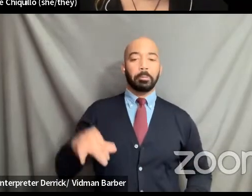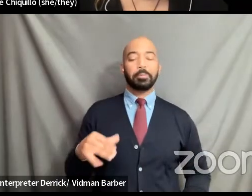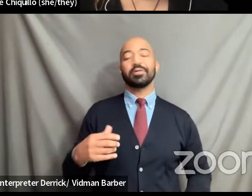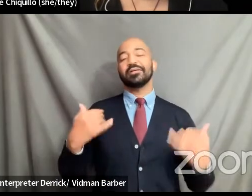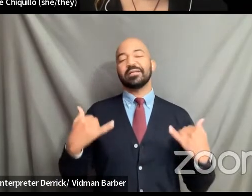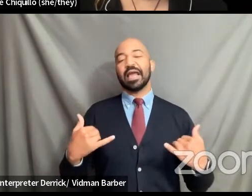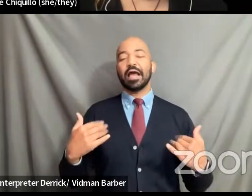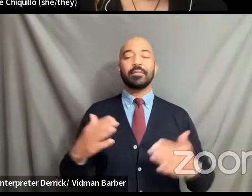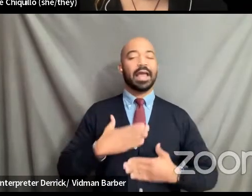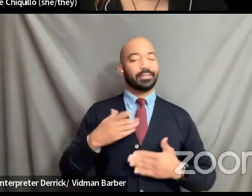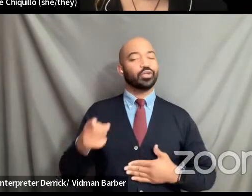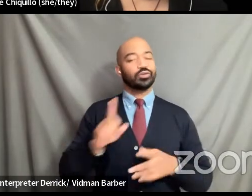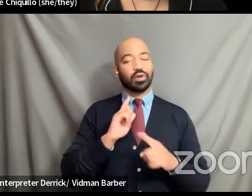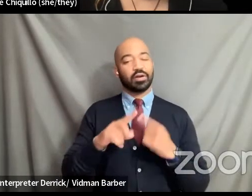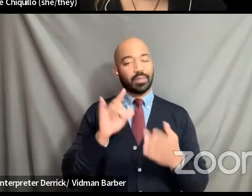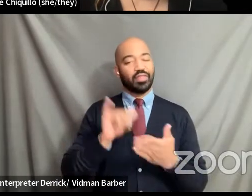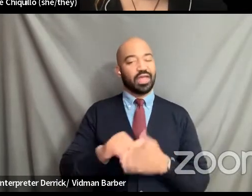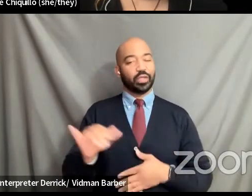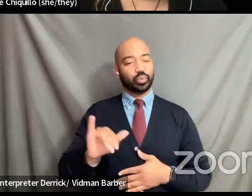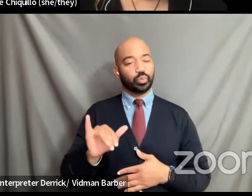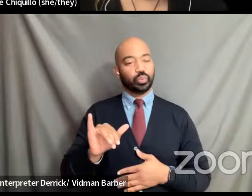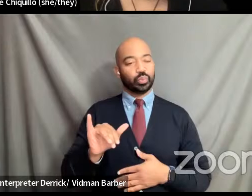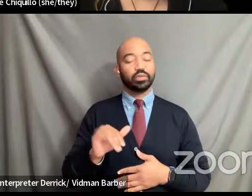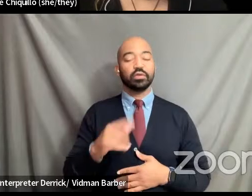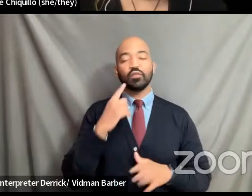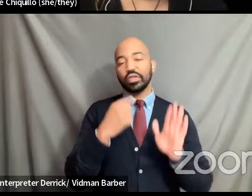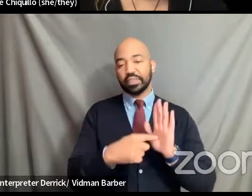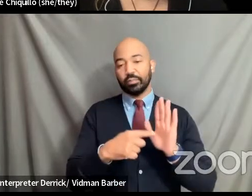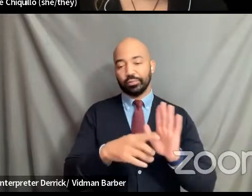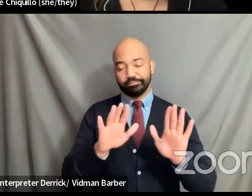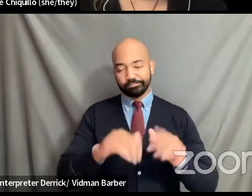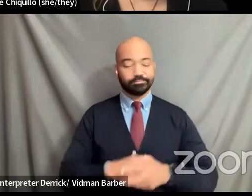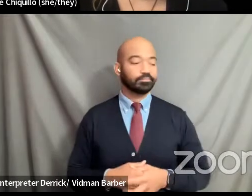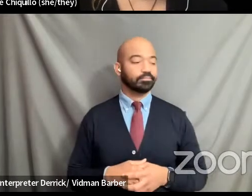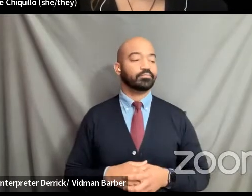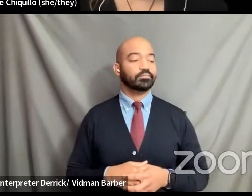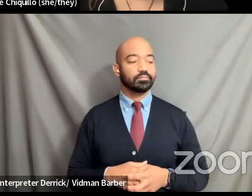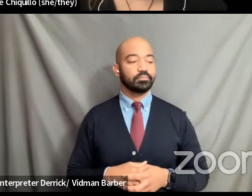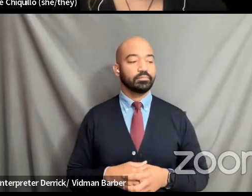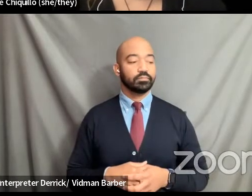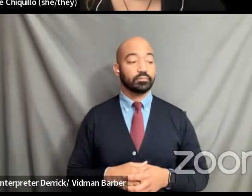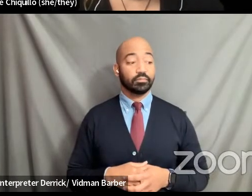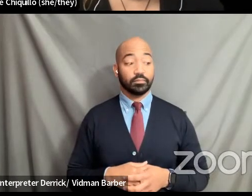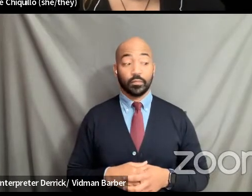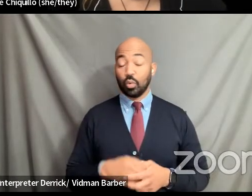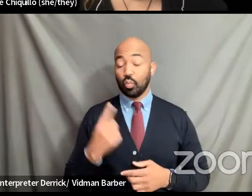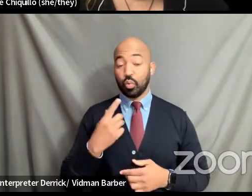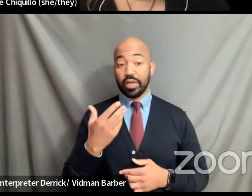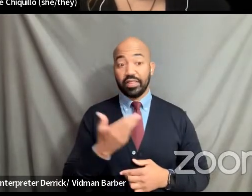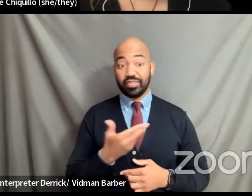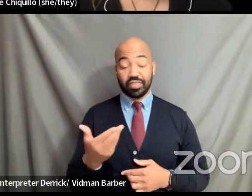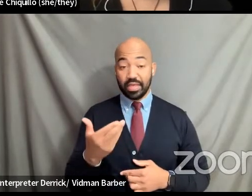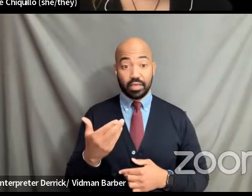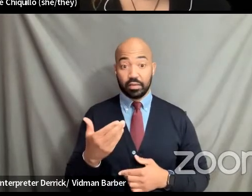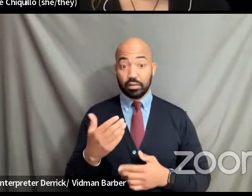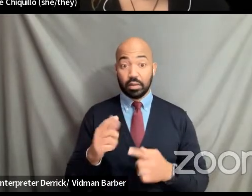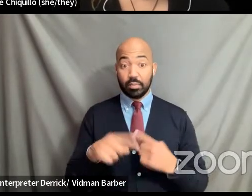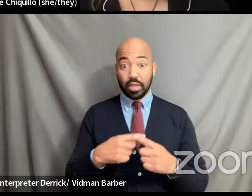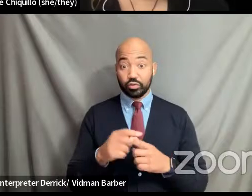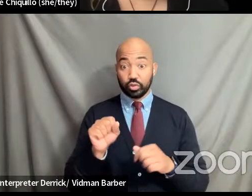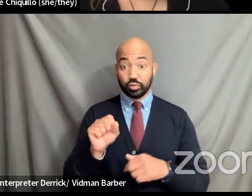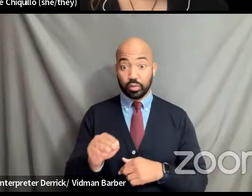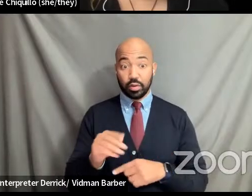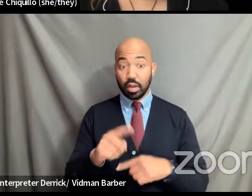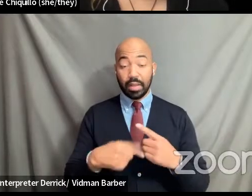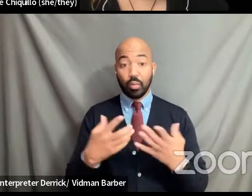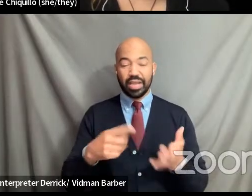I'm so glad that you talked about it. I'll give you a prime example. I think that one of the greatest things that social media has done is talk about the pay